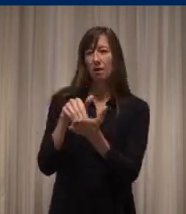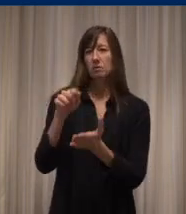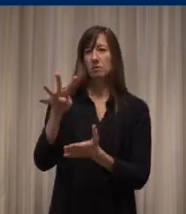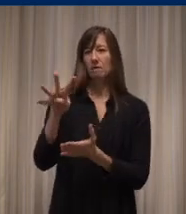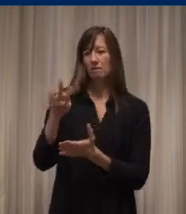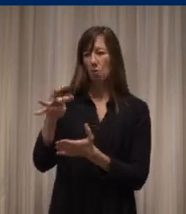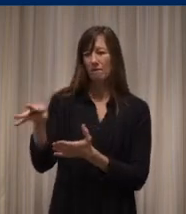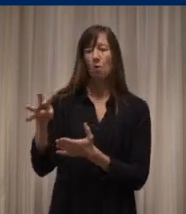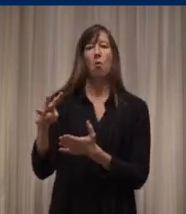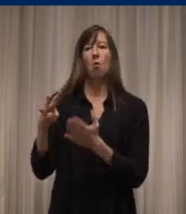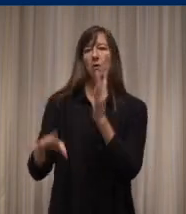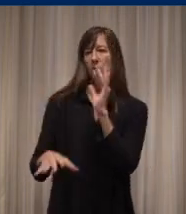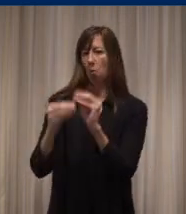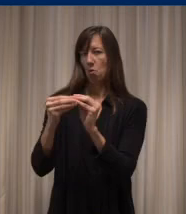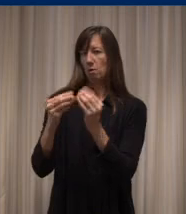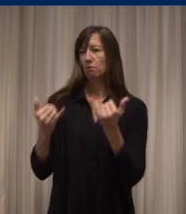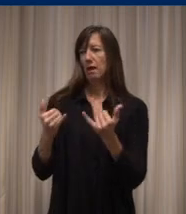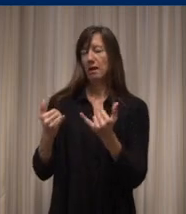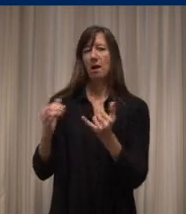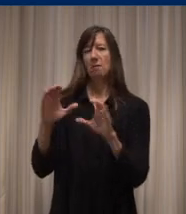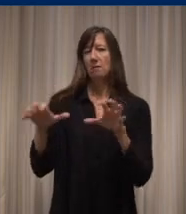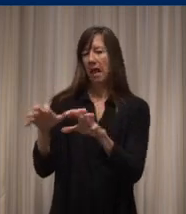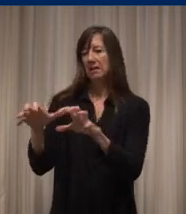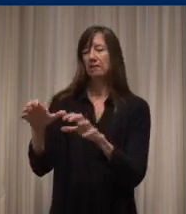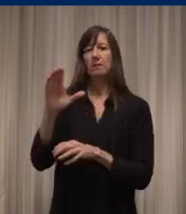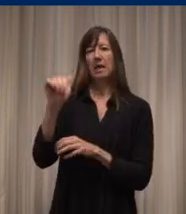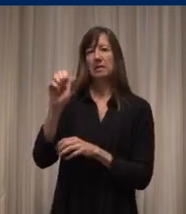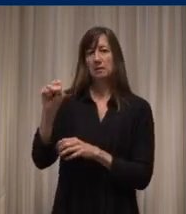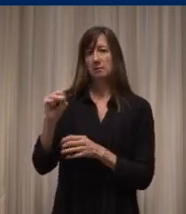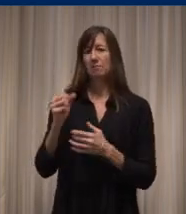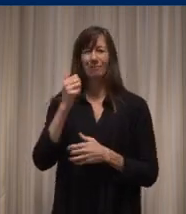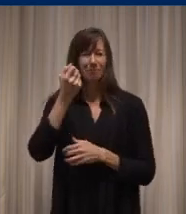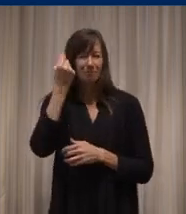2,044 total active cases. Every day, our public health